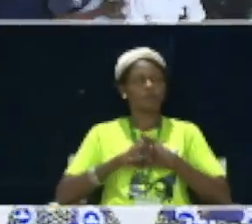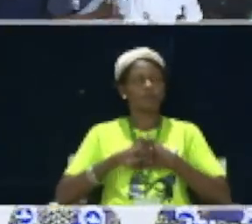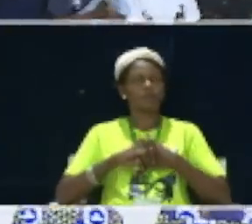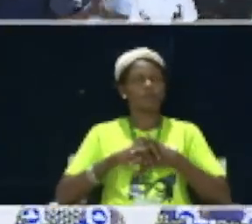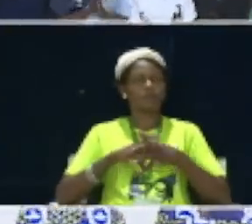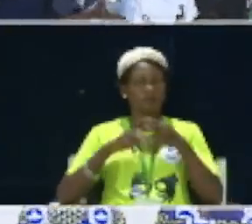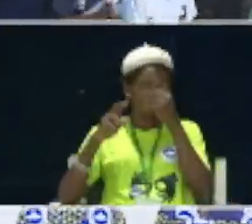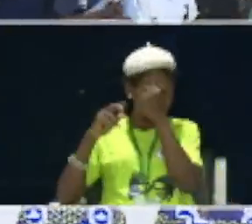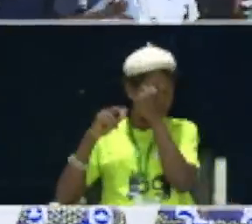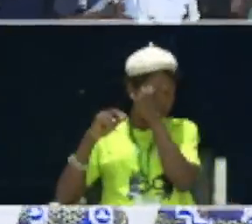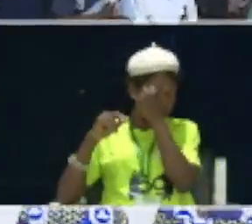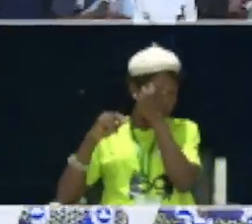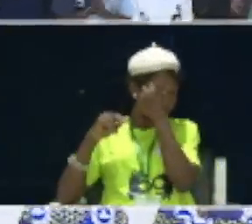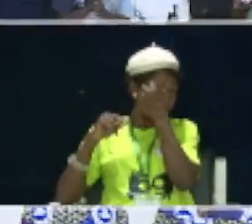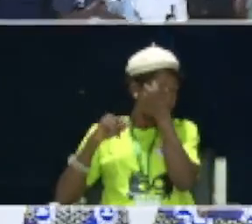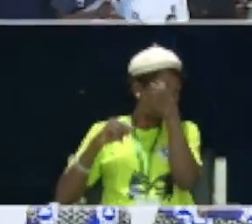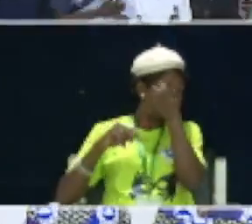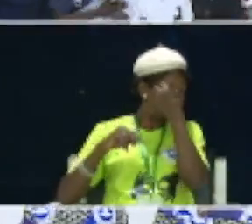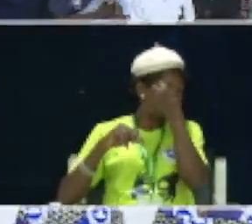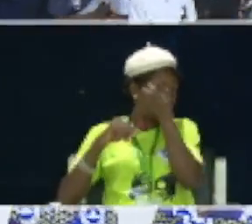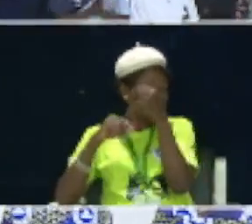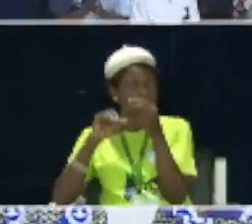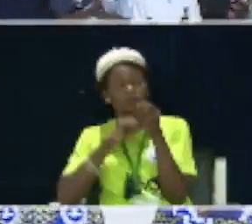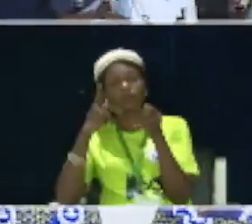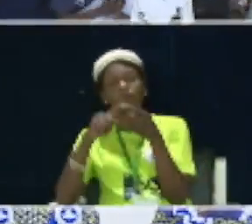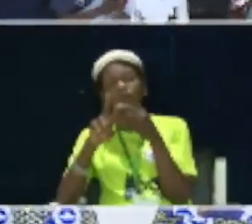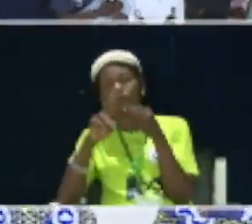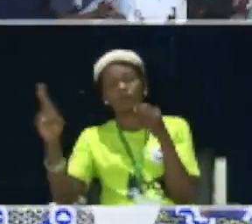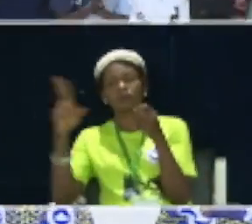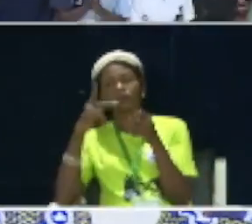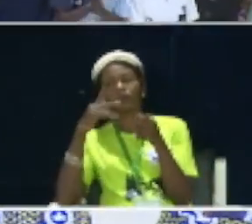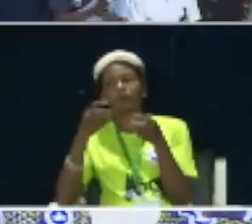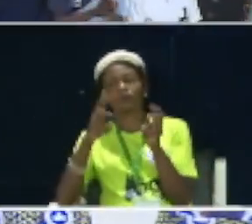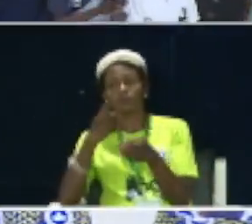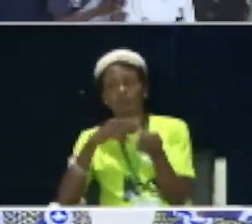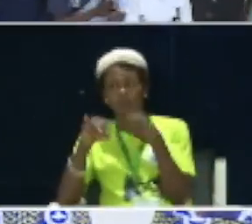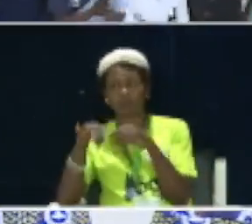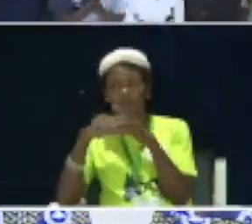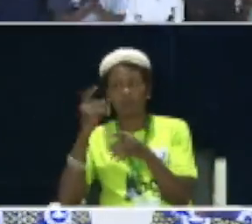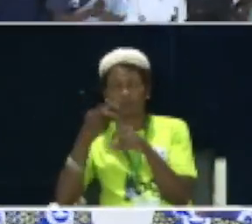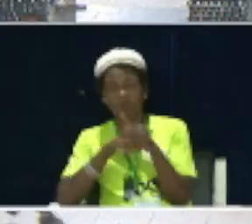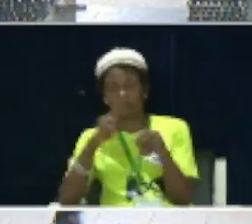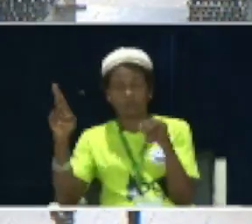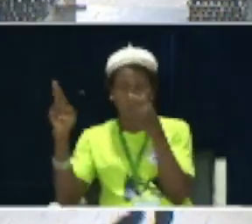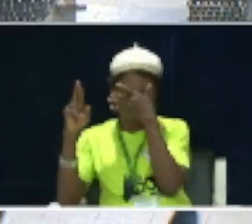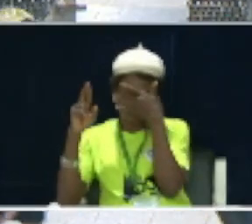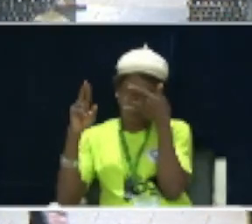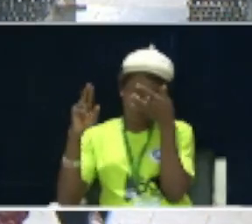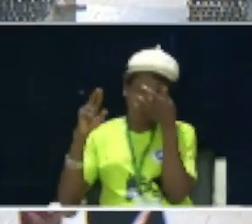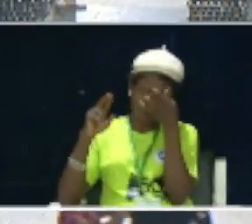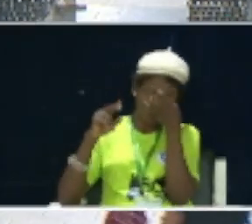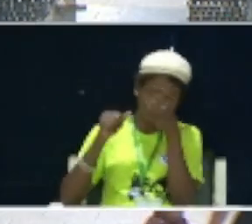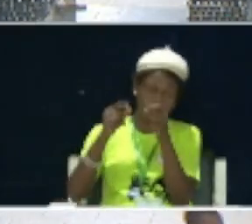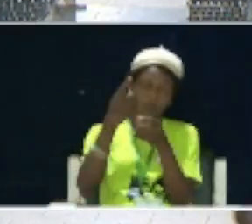Rock of Ages, clear for me. Keep coming. I still see you to my right. I see the way you are coming from my right. Just keep